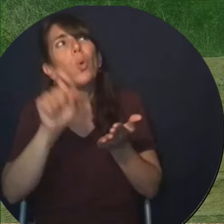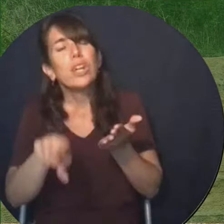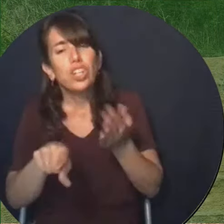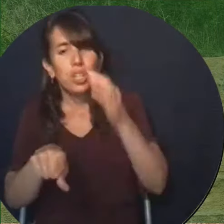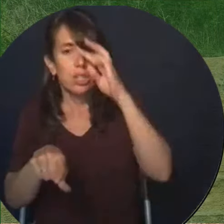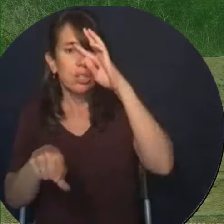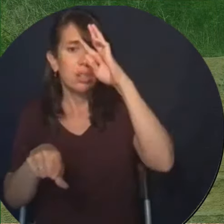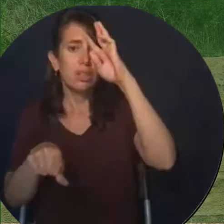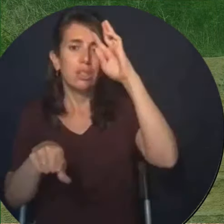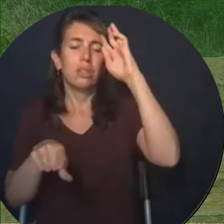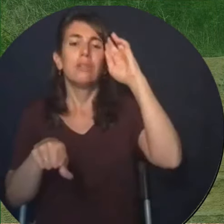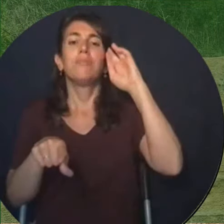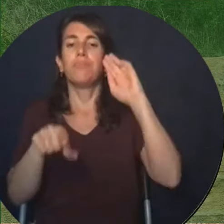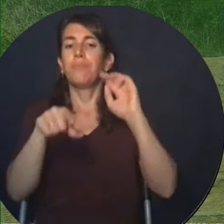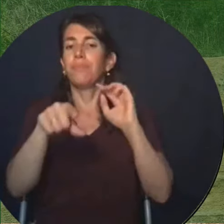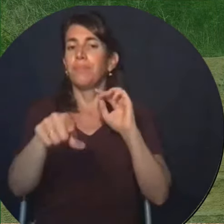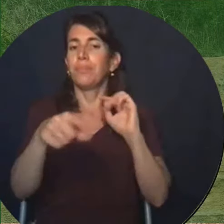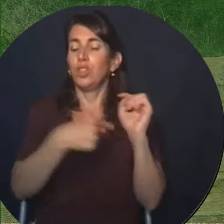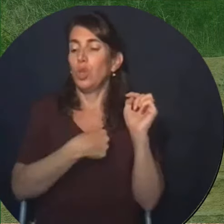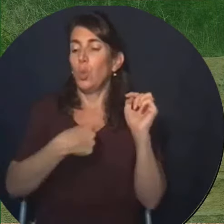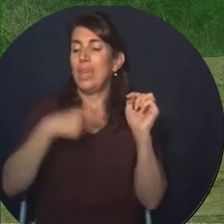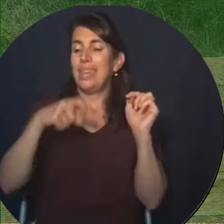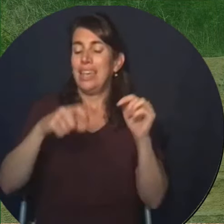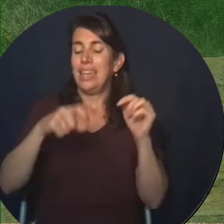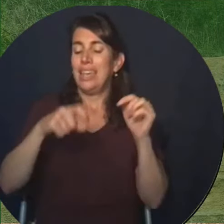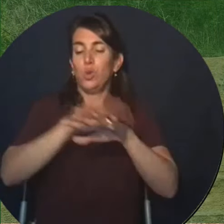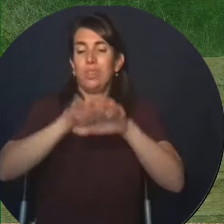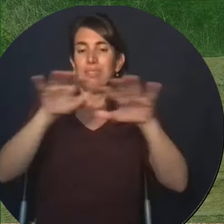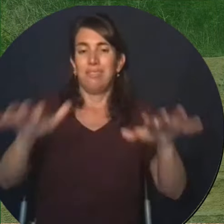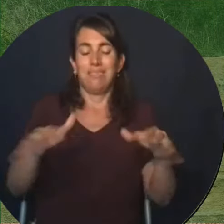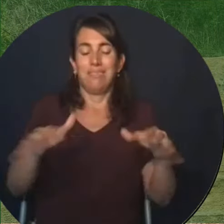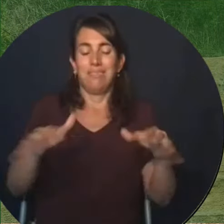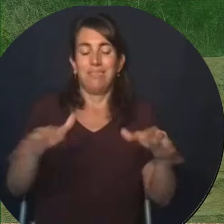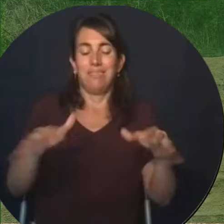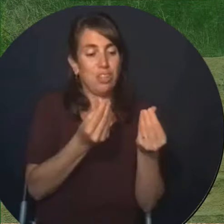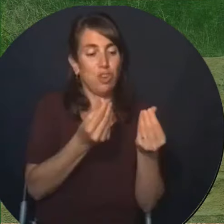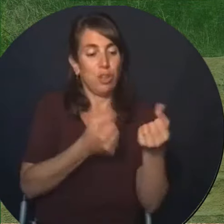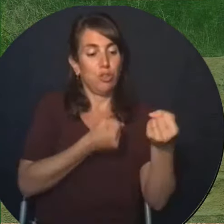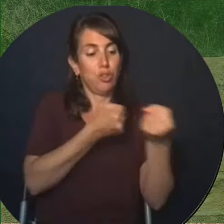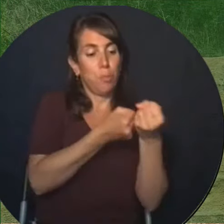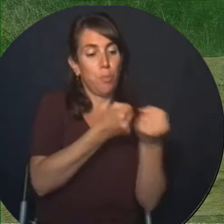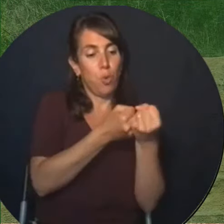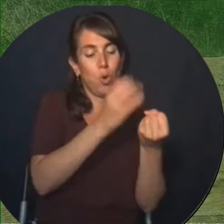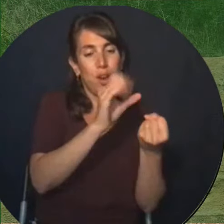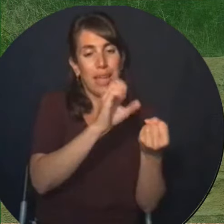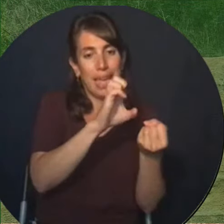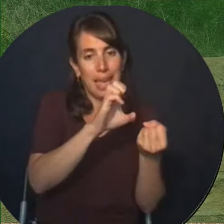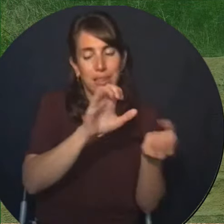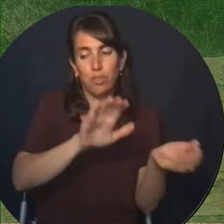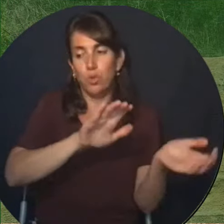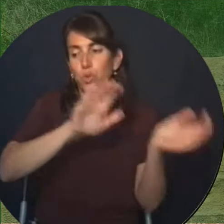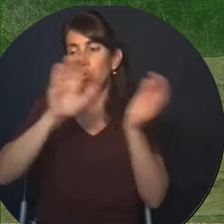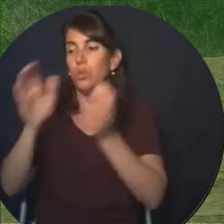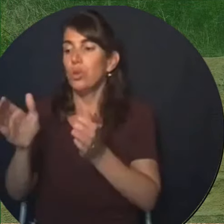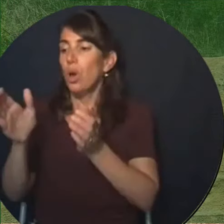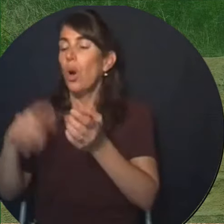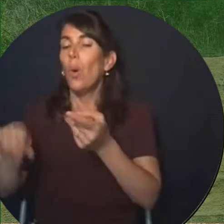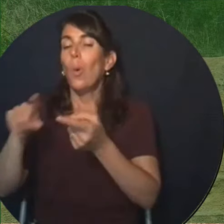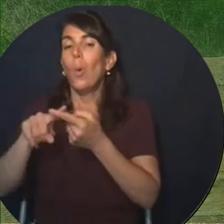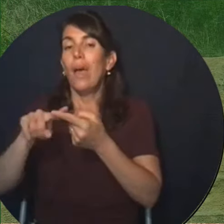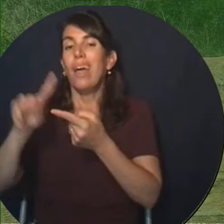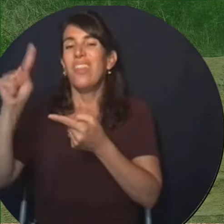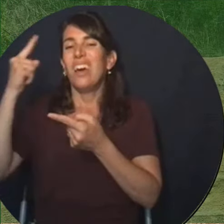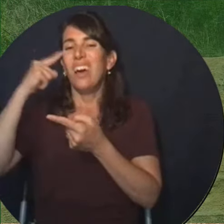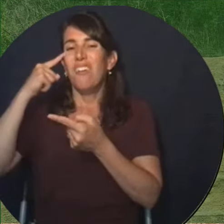And, you know, we have to distinguish the material support cases from our cases where there's the government has designated another group as a terrorist